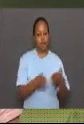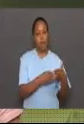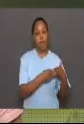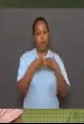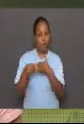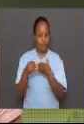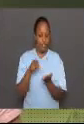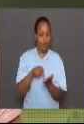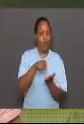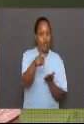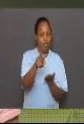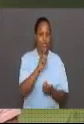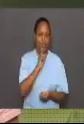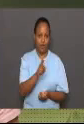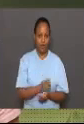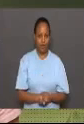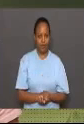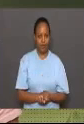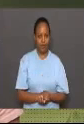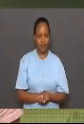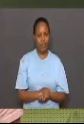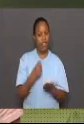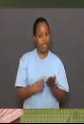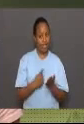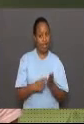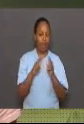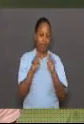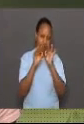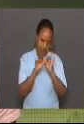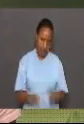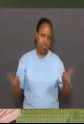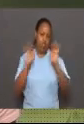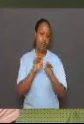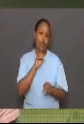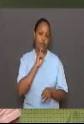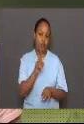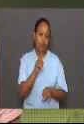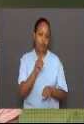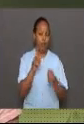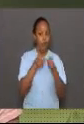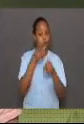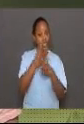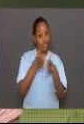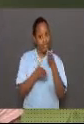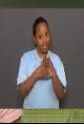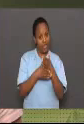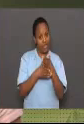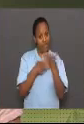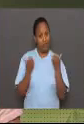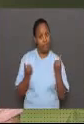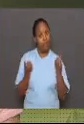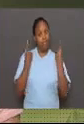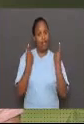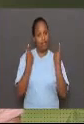of democracy. This is a necessary first step to